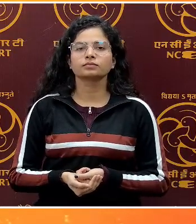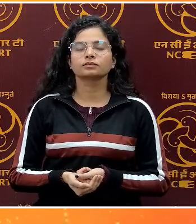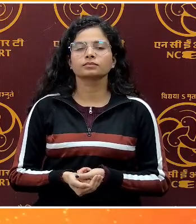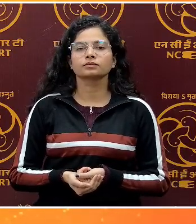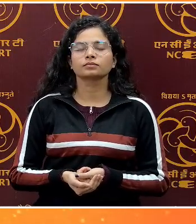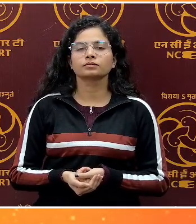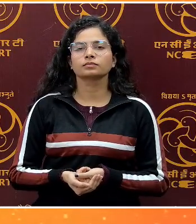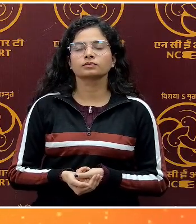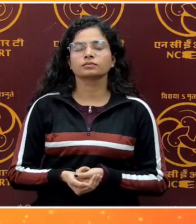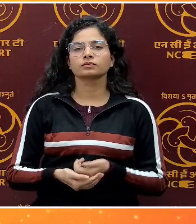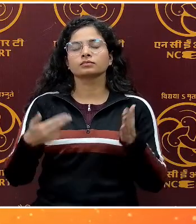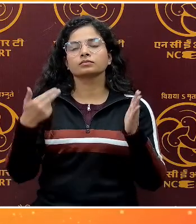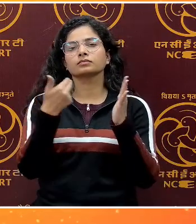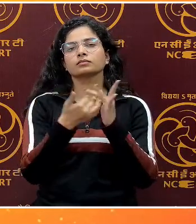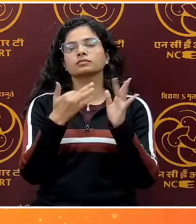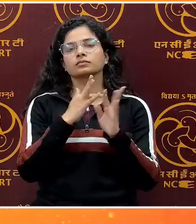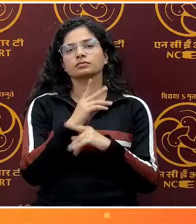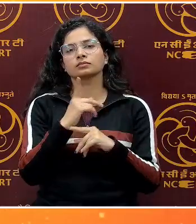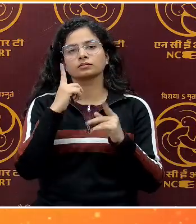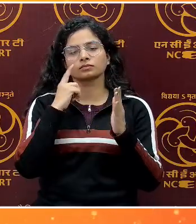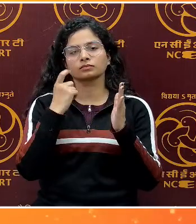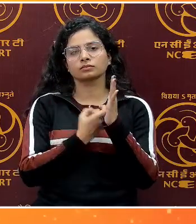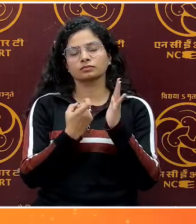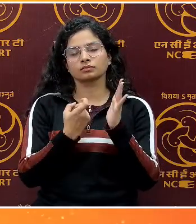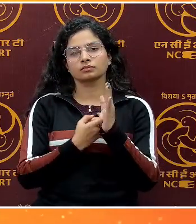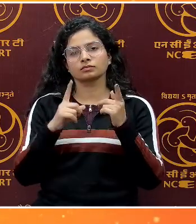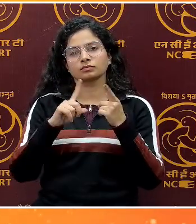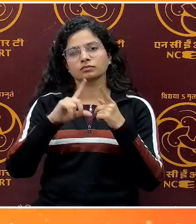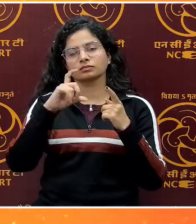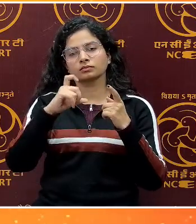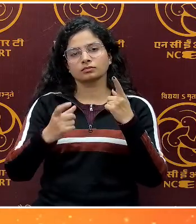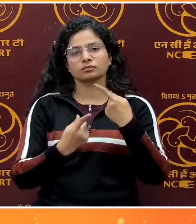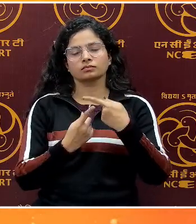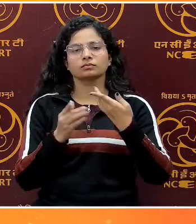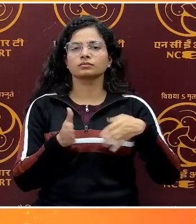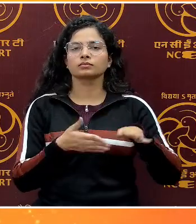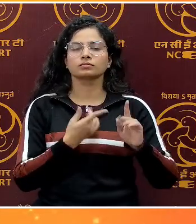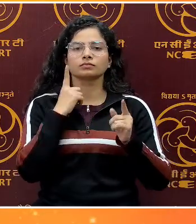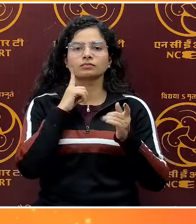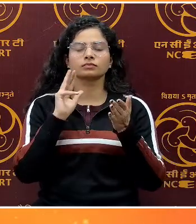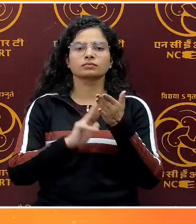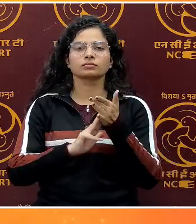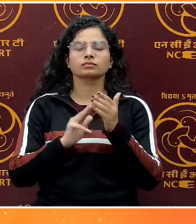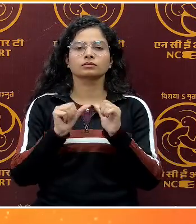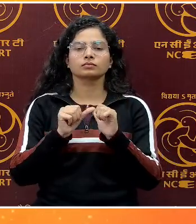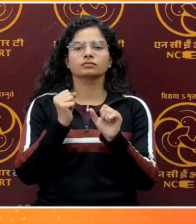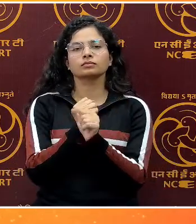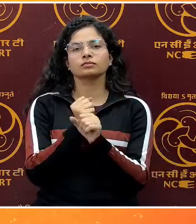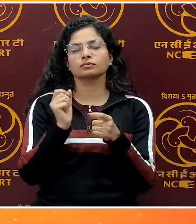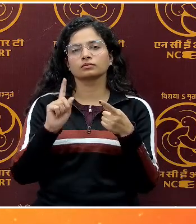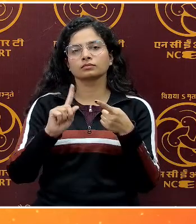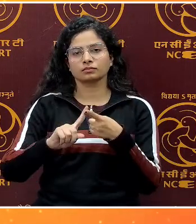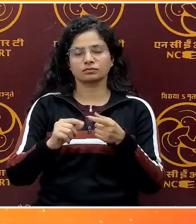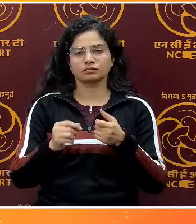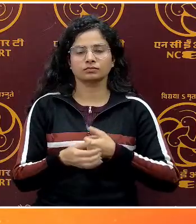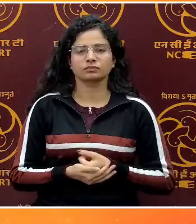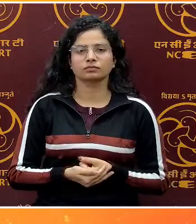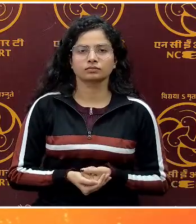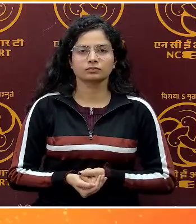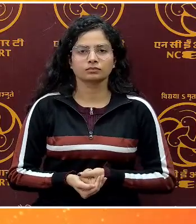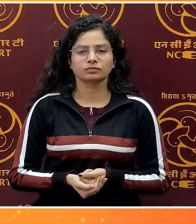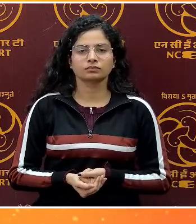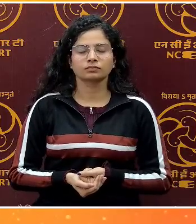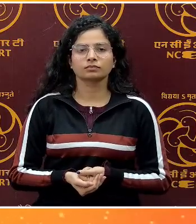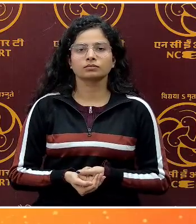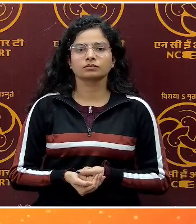an erect image. Erect image, okay. There's one more condition wherein the object